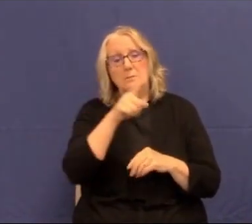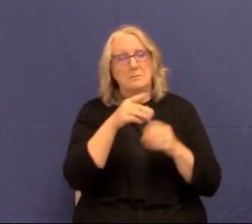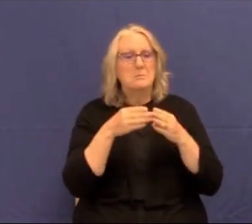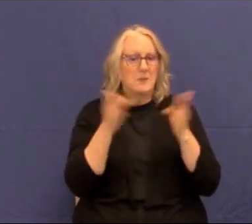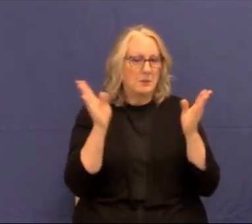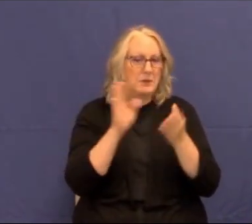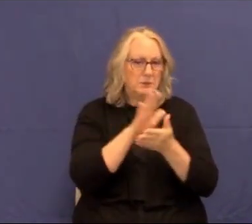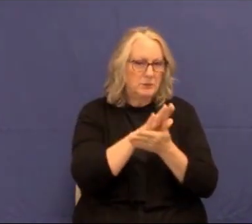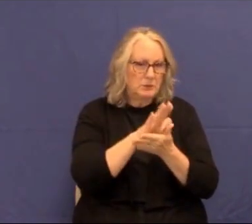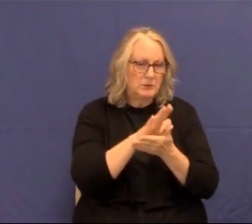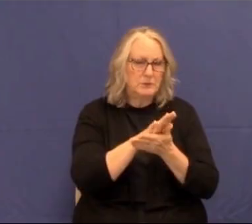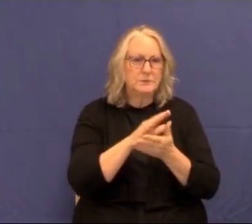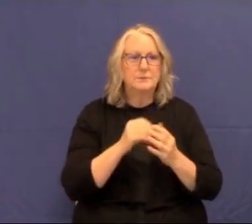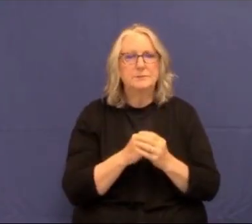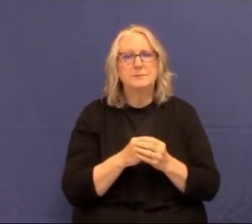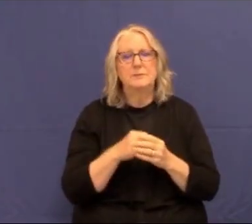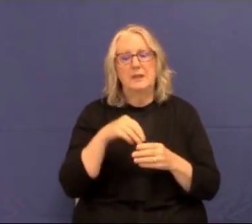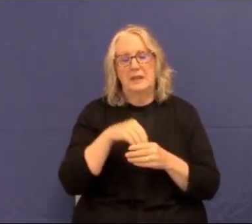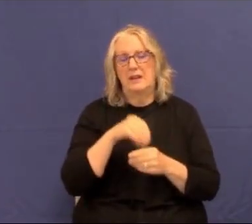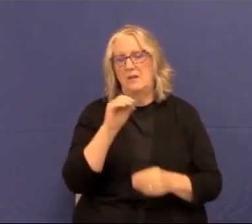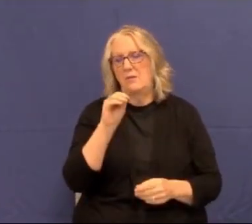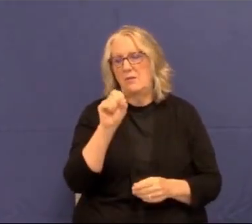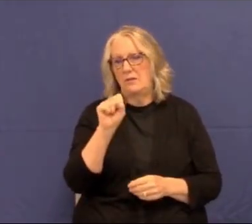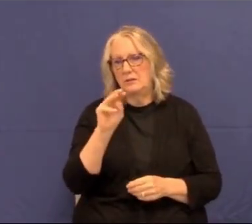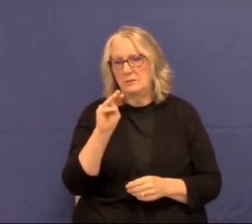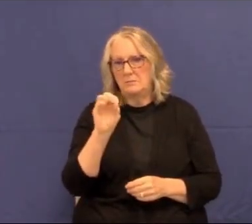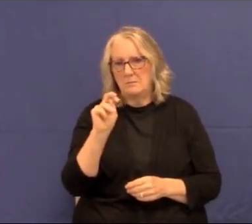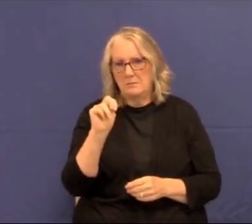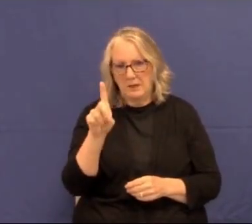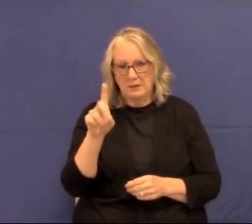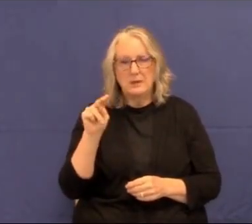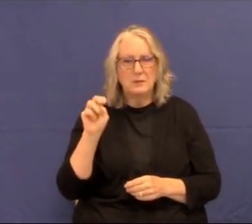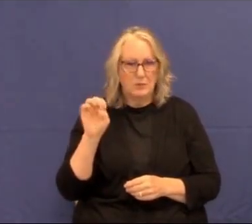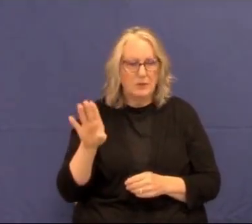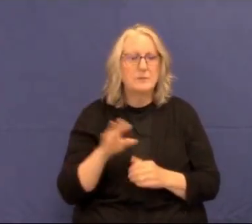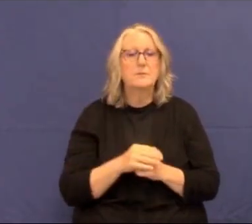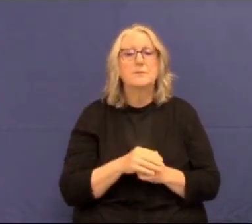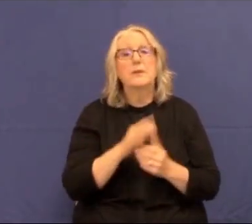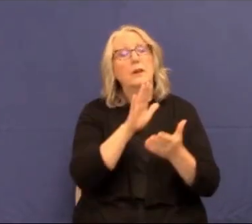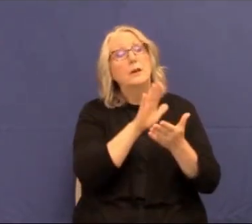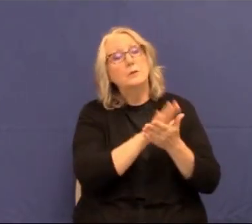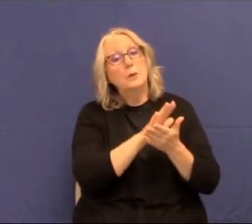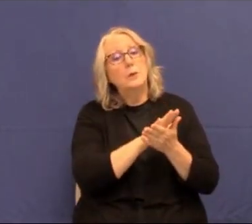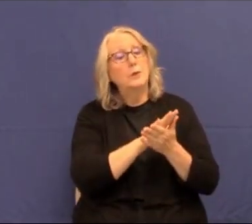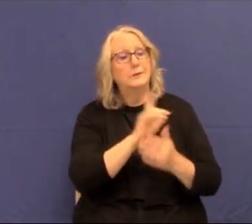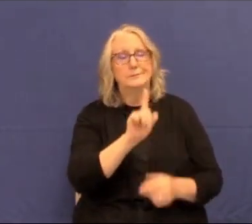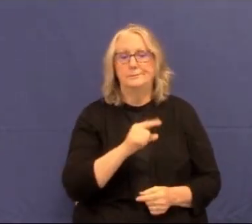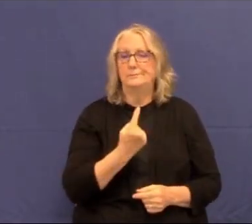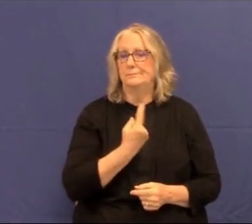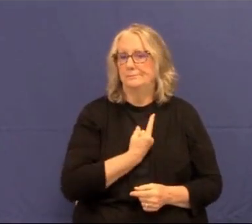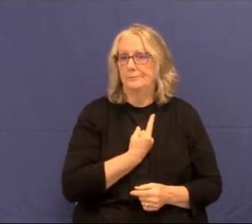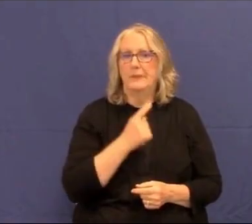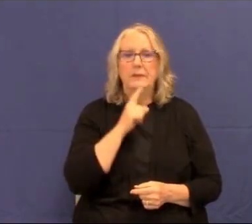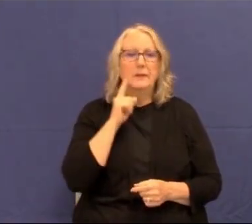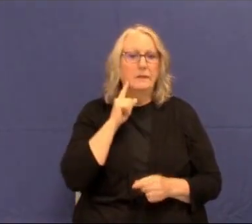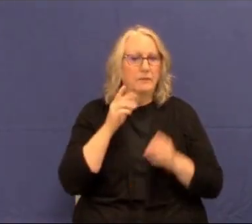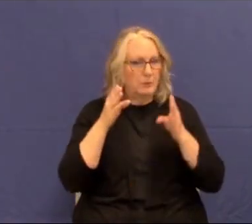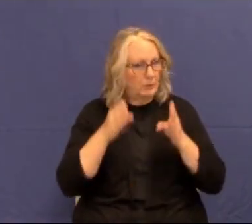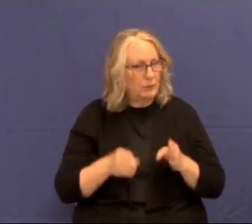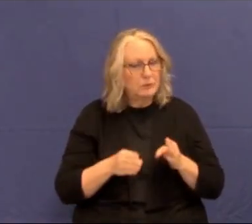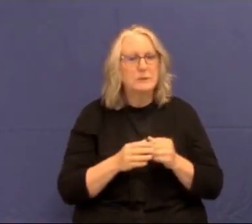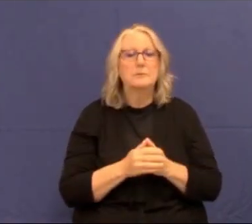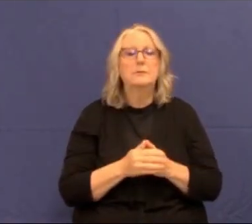going to a mainstream community school there in Osmond. Going to school, I was, the only